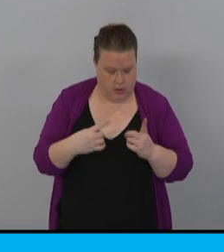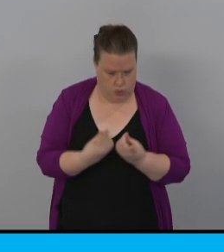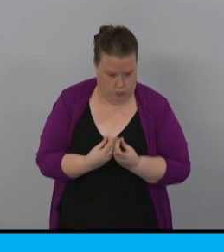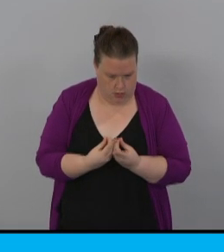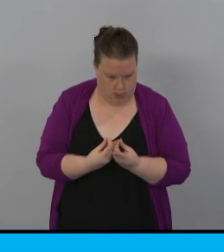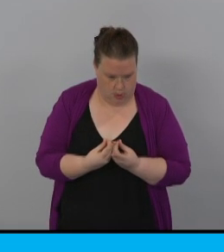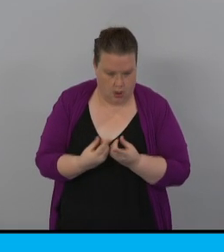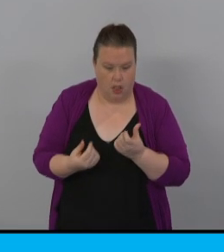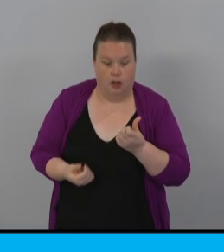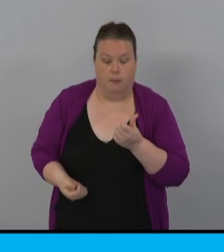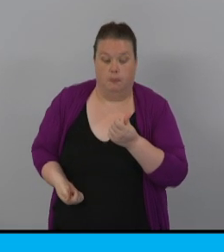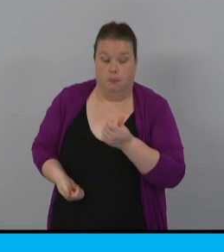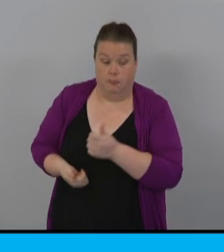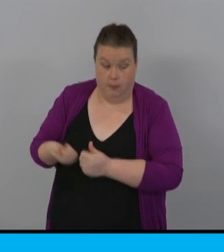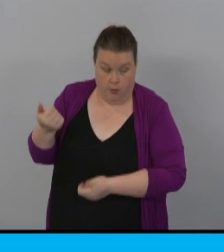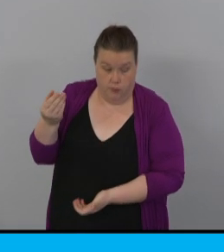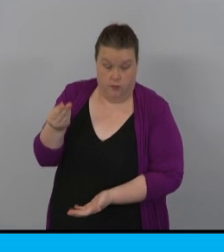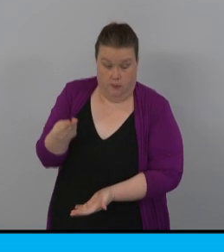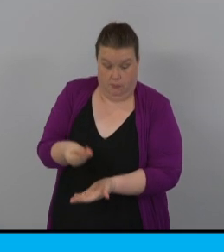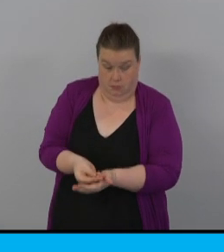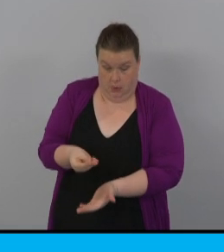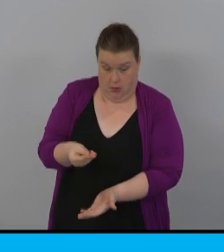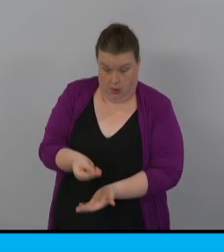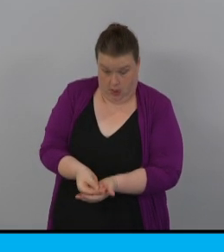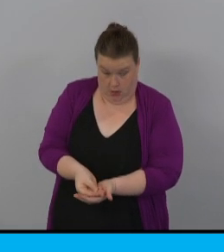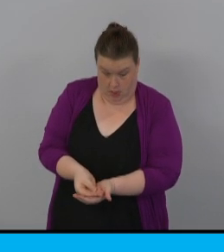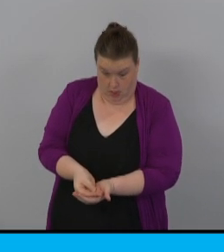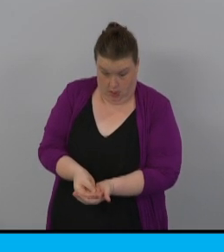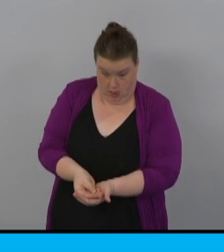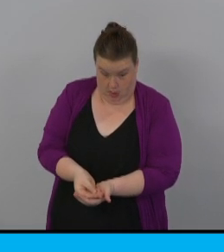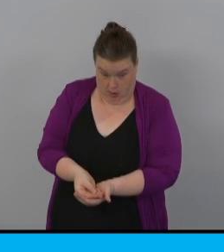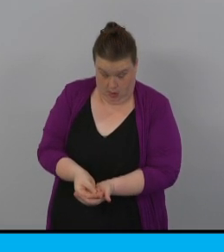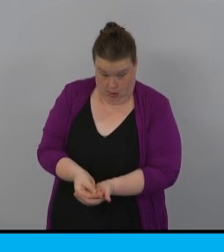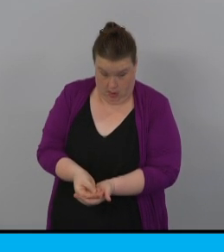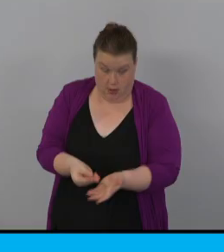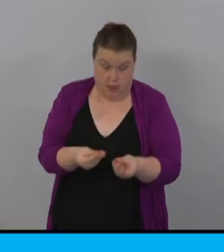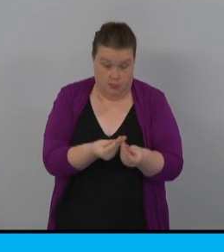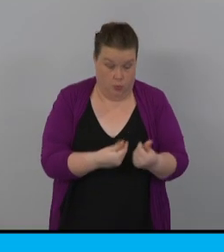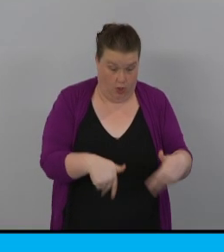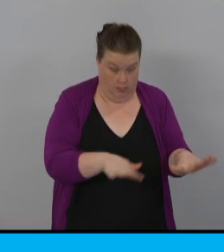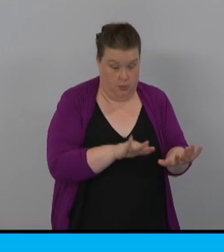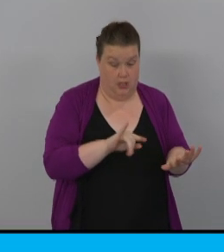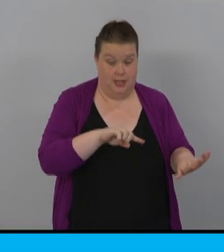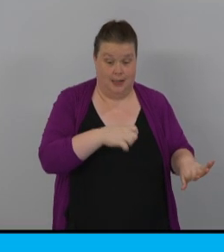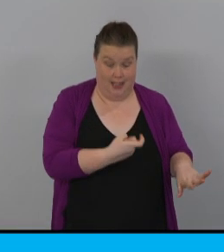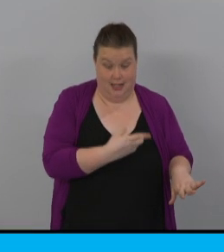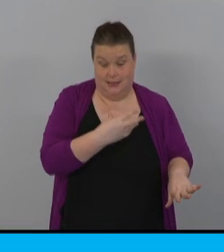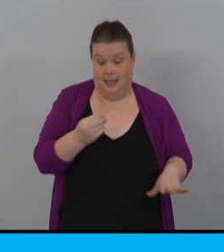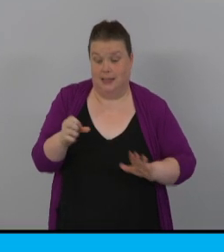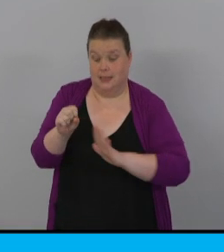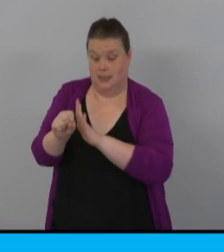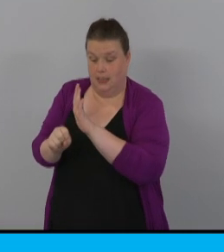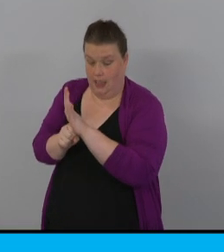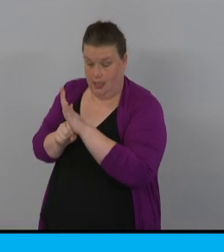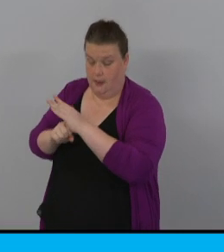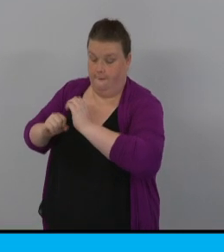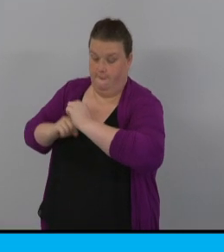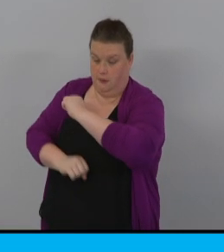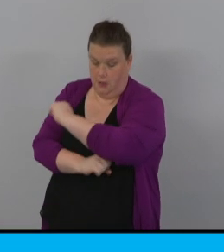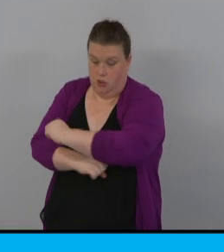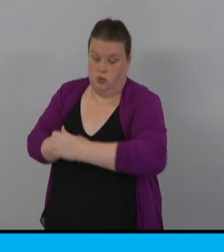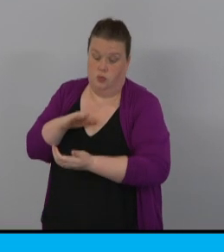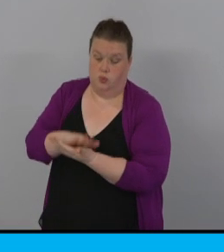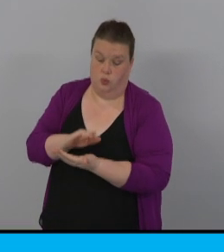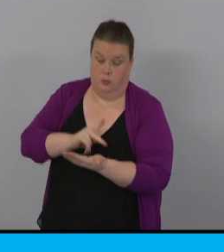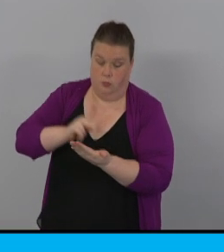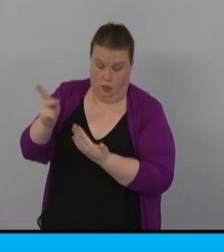of our money, property taxes, and state foundation school program. This is the general fund. Almost all of our money comes from this